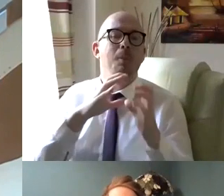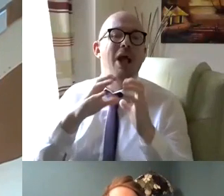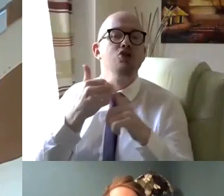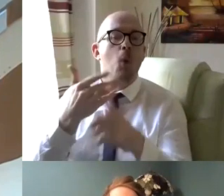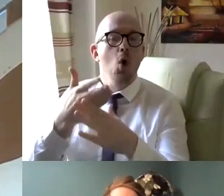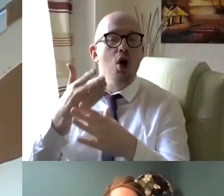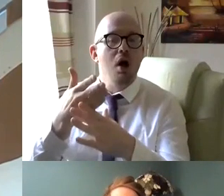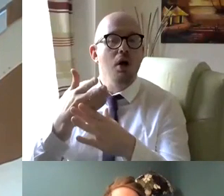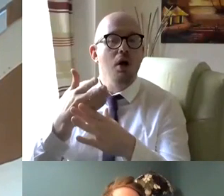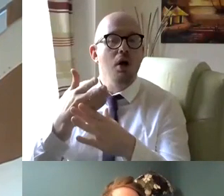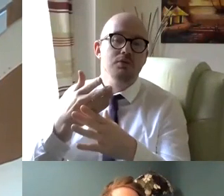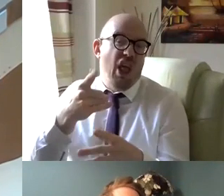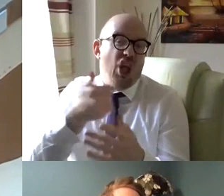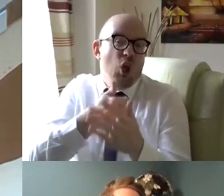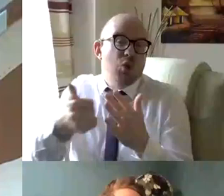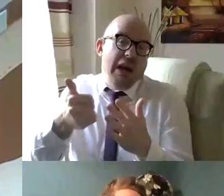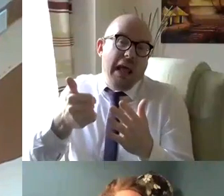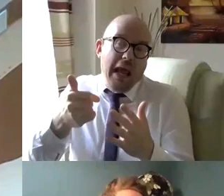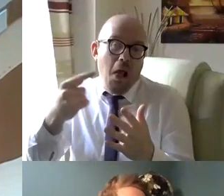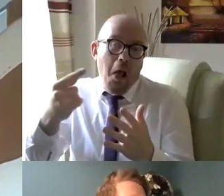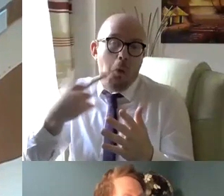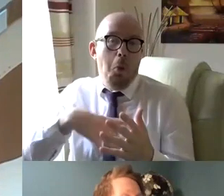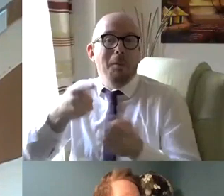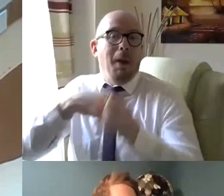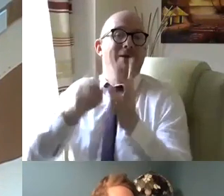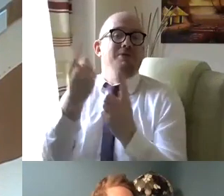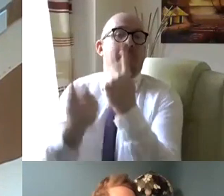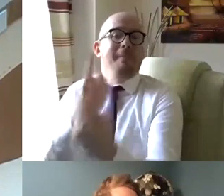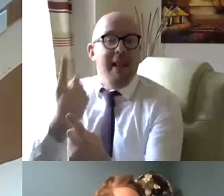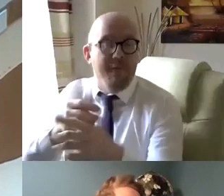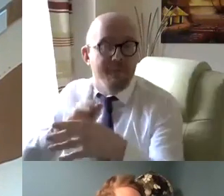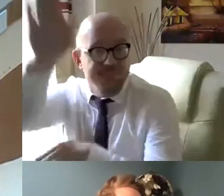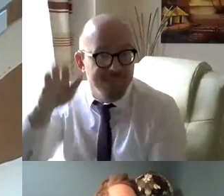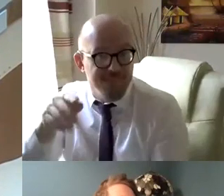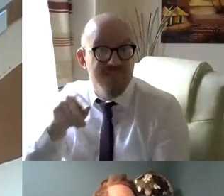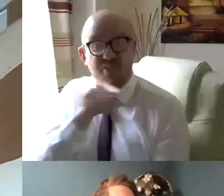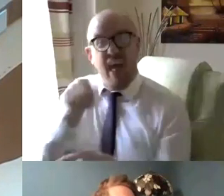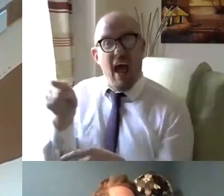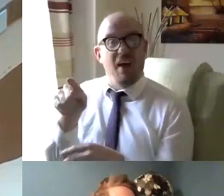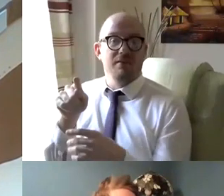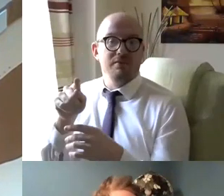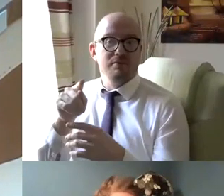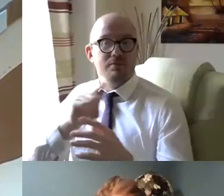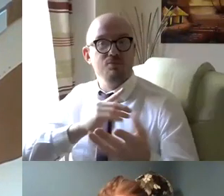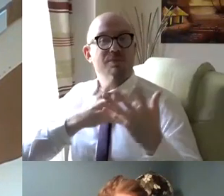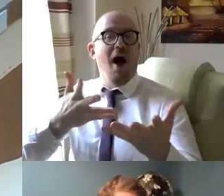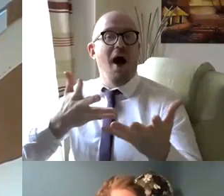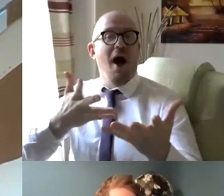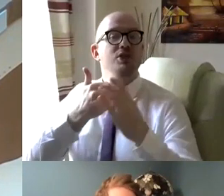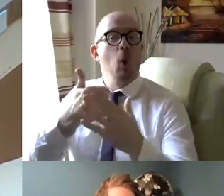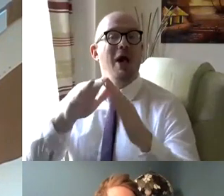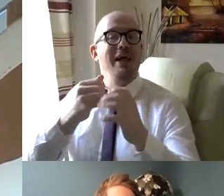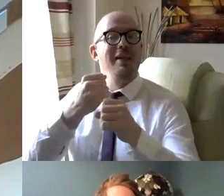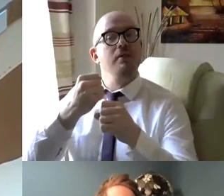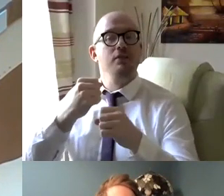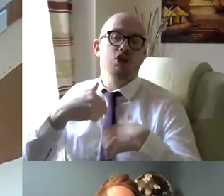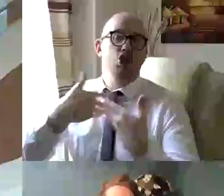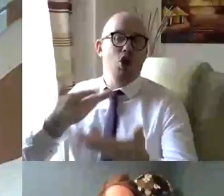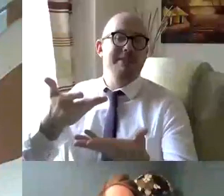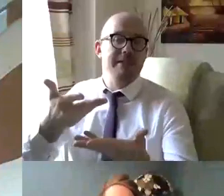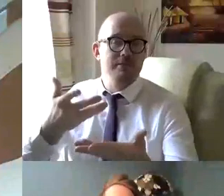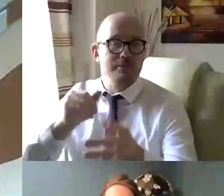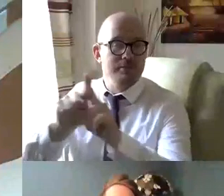of churches that might have communication support workers who would come in and interpret church